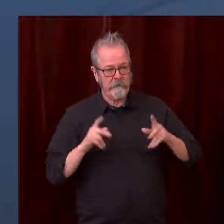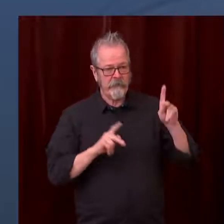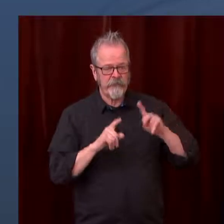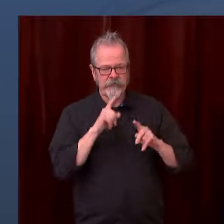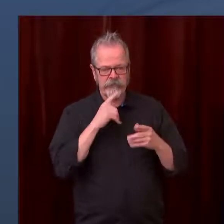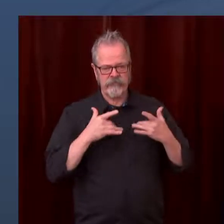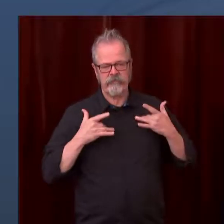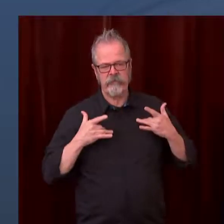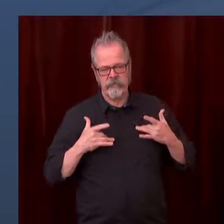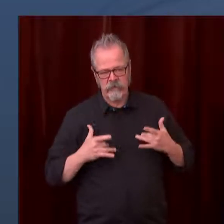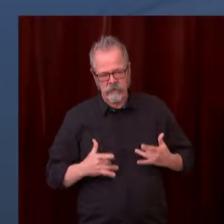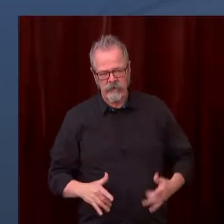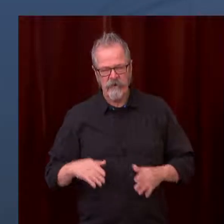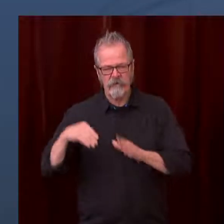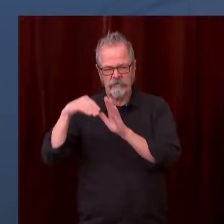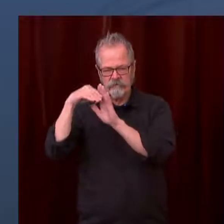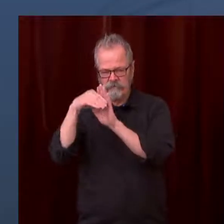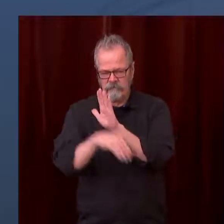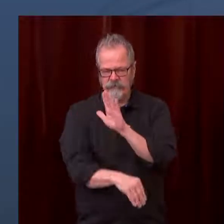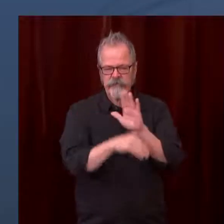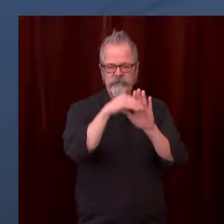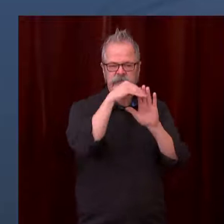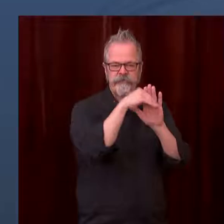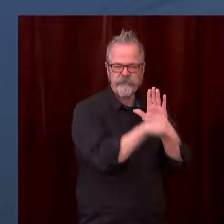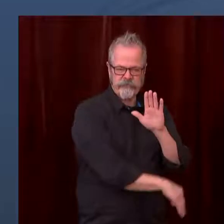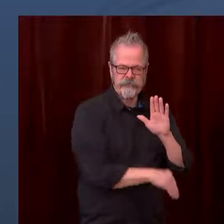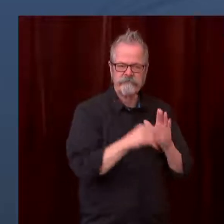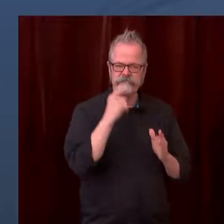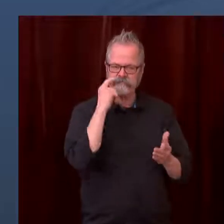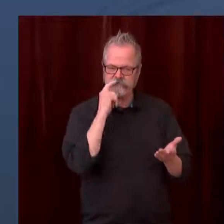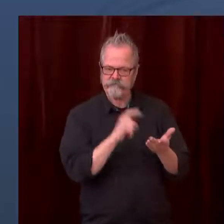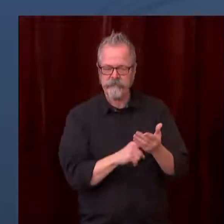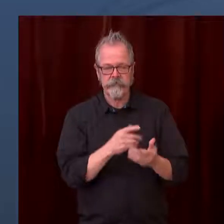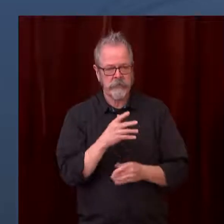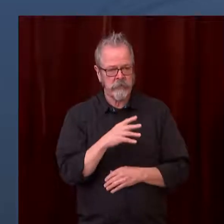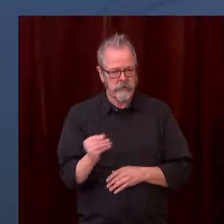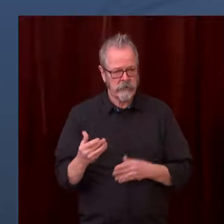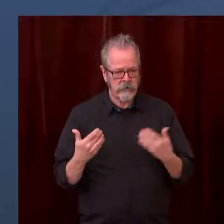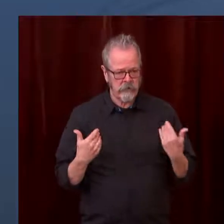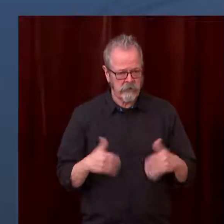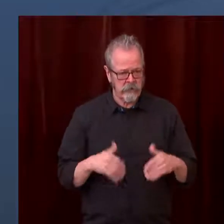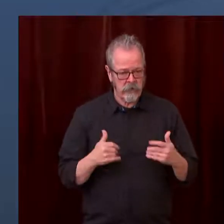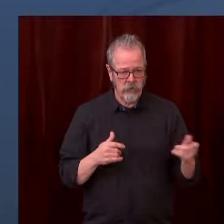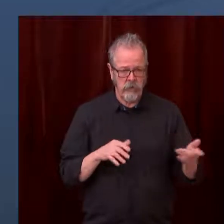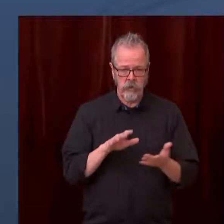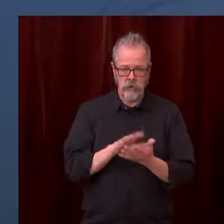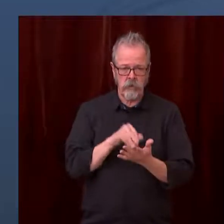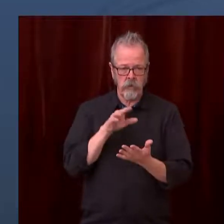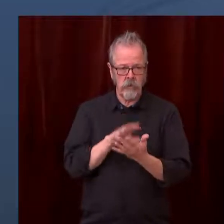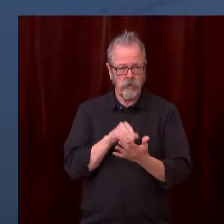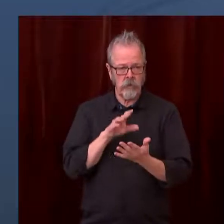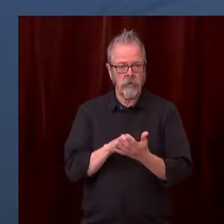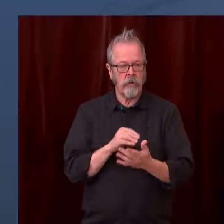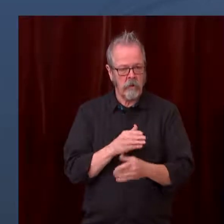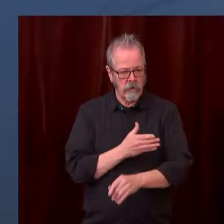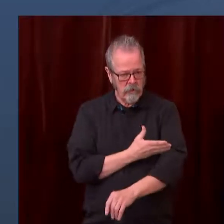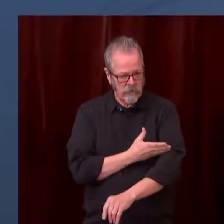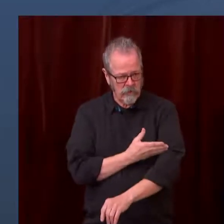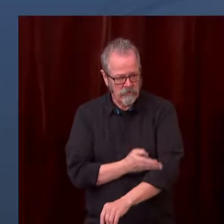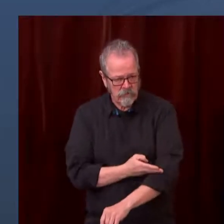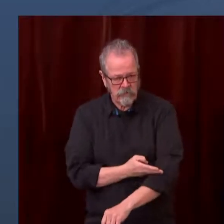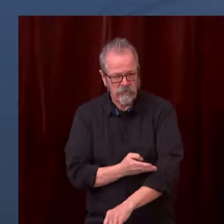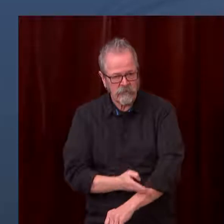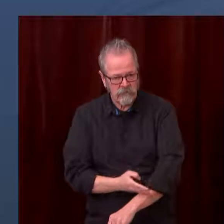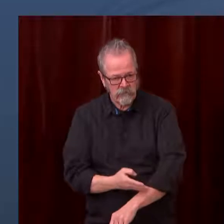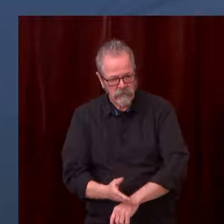having the in-class education really sets our kids back, particularly our kids of color who are already struggling with the opportunity gap here in our